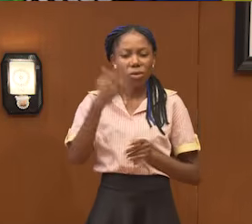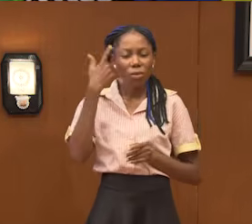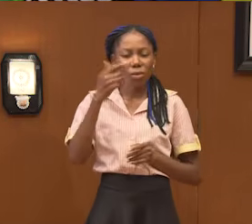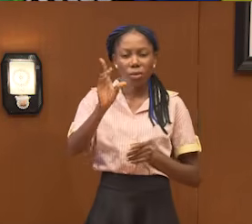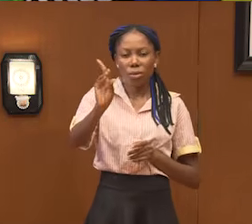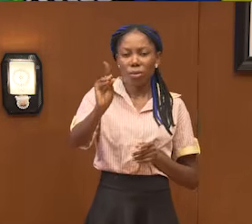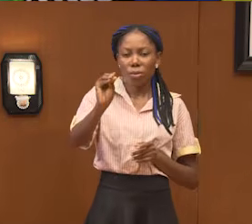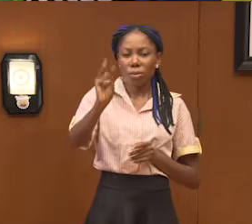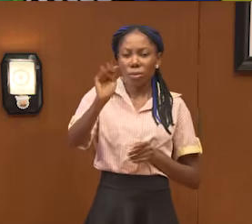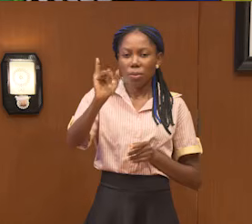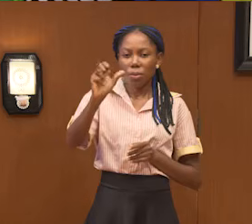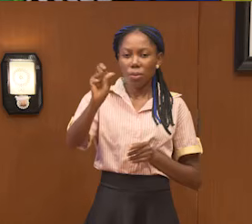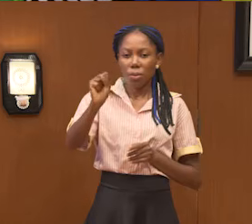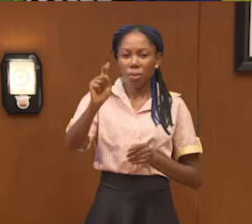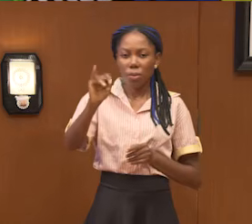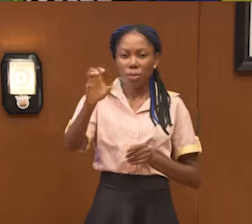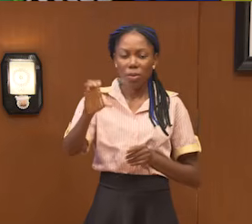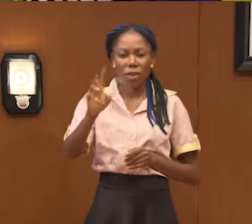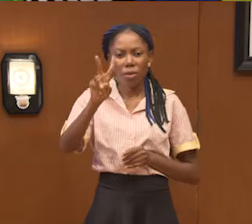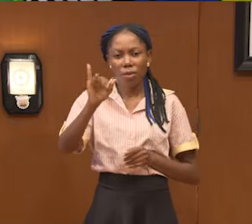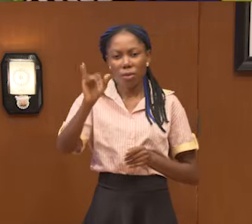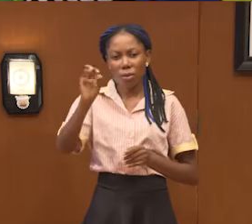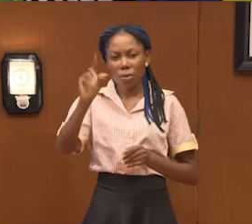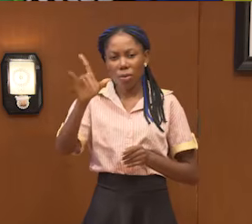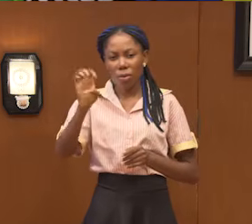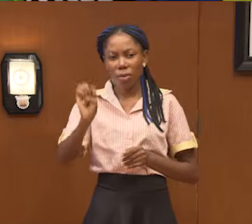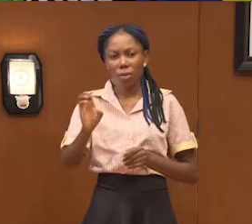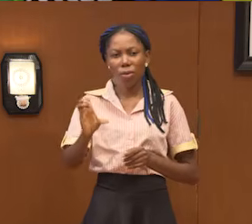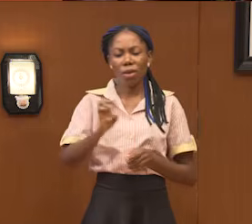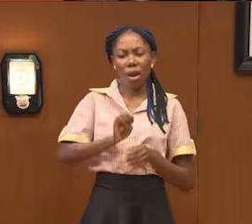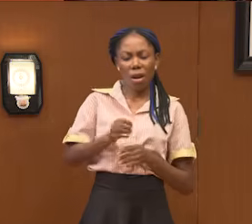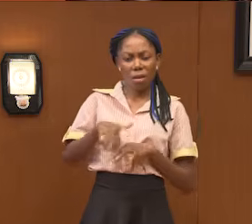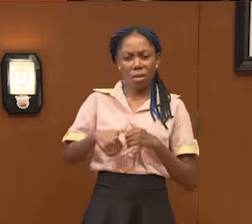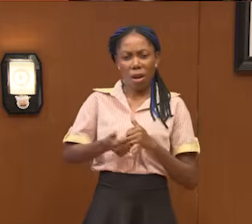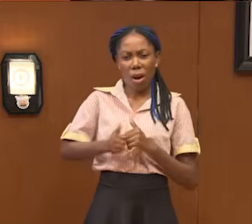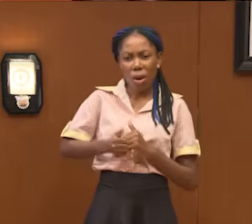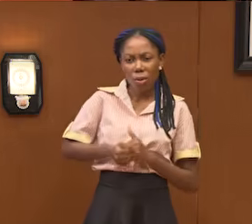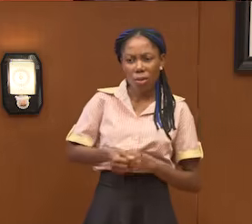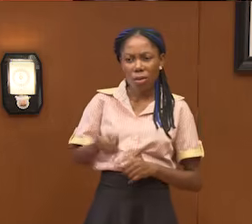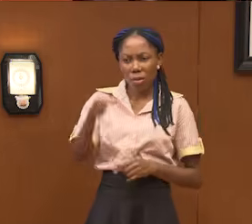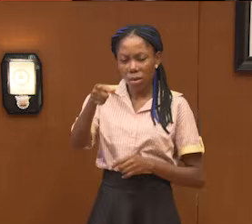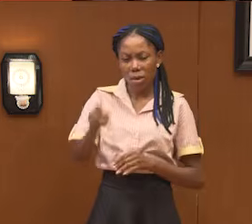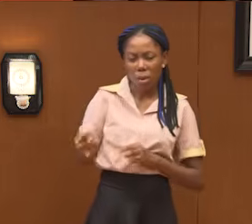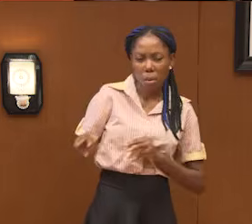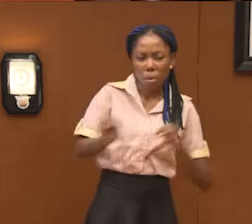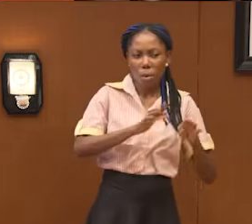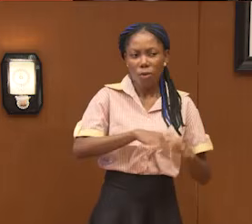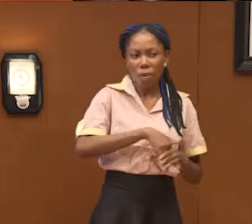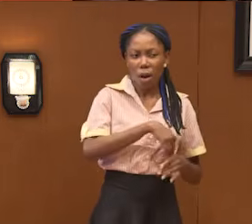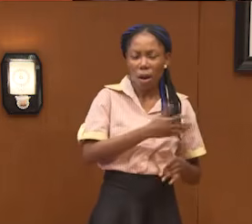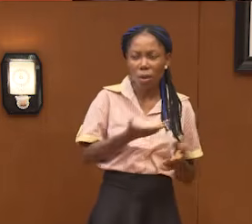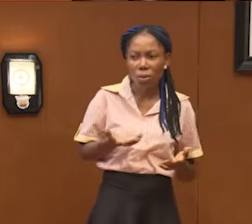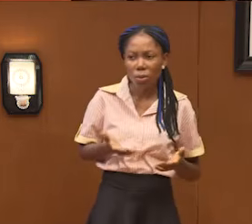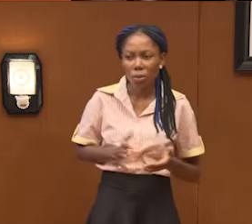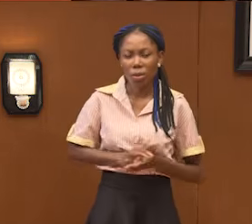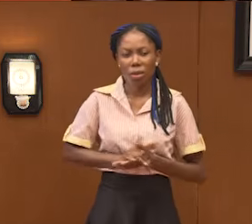and you are able to overcome that, because that's the only thing you have said now. That's the only reason you have. And that reason is just